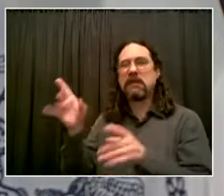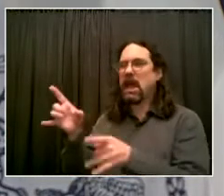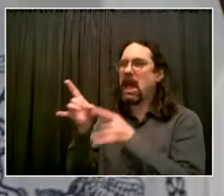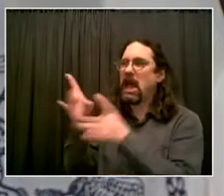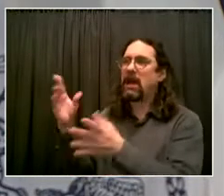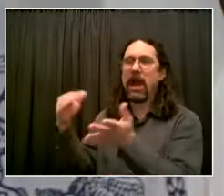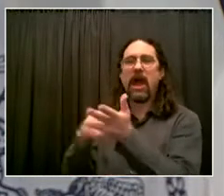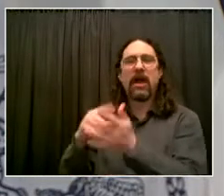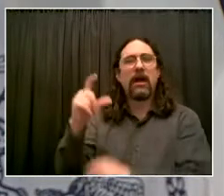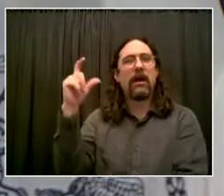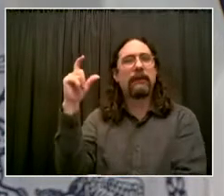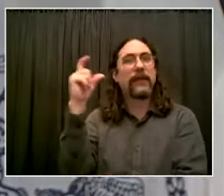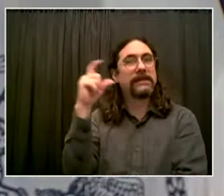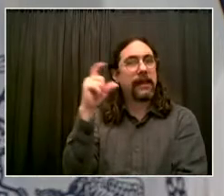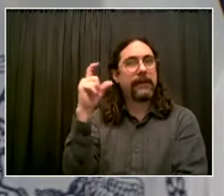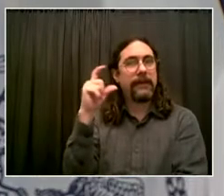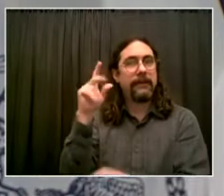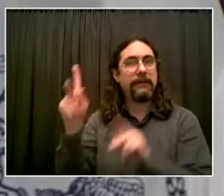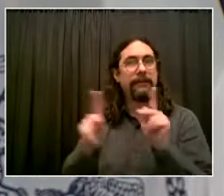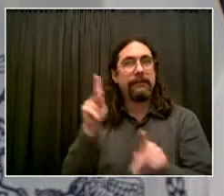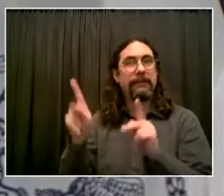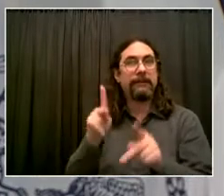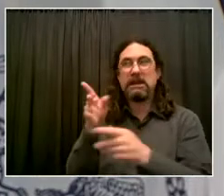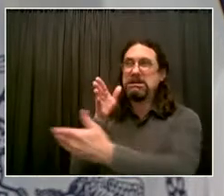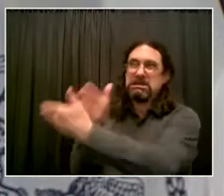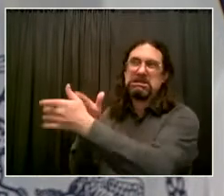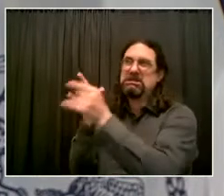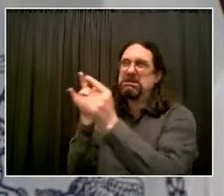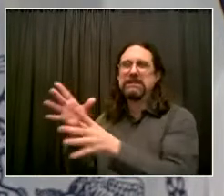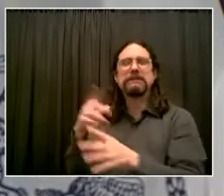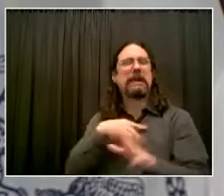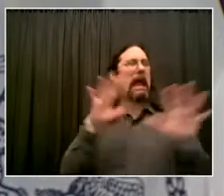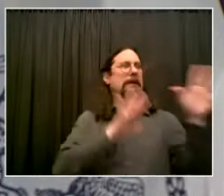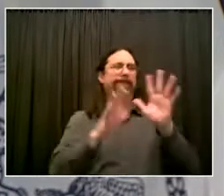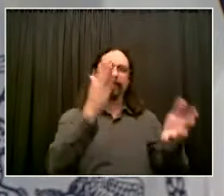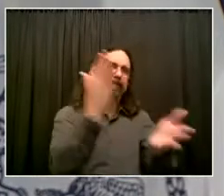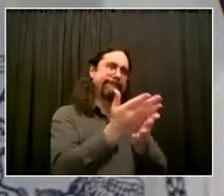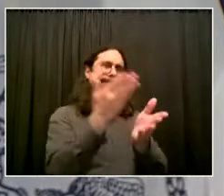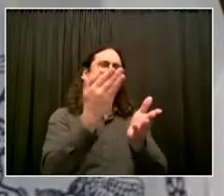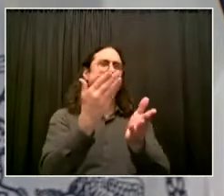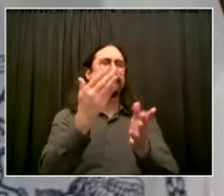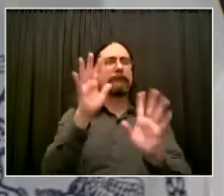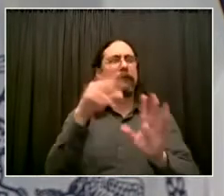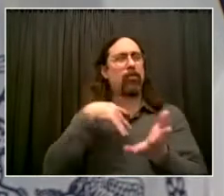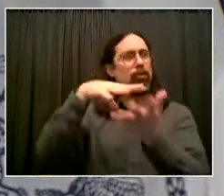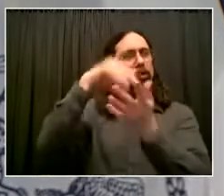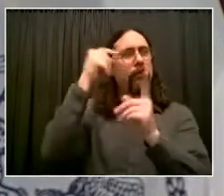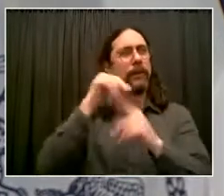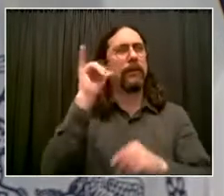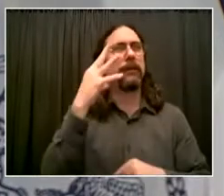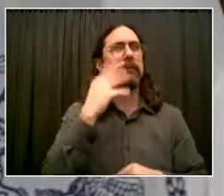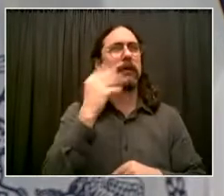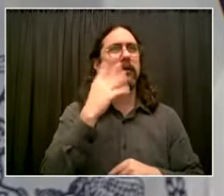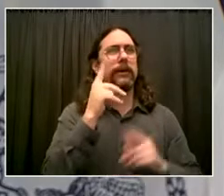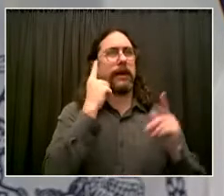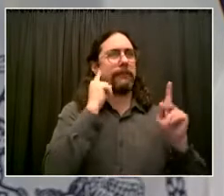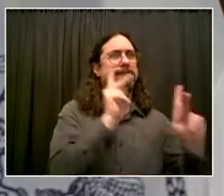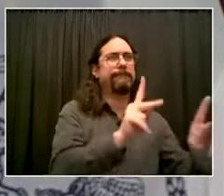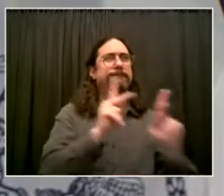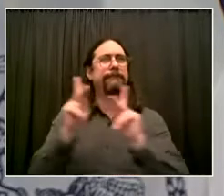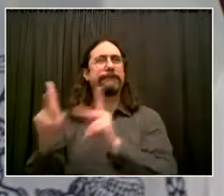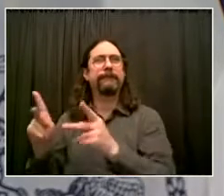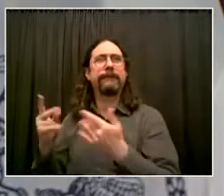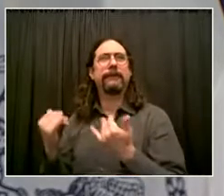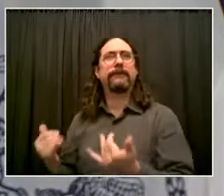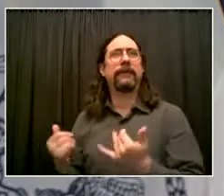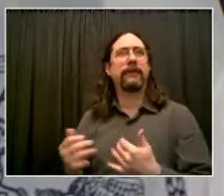other, being in solidarity with different communities, standing up for them, being active and not passive if you see